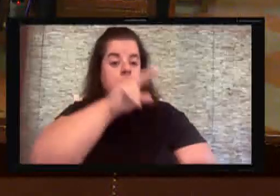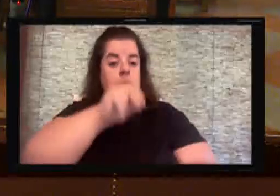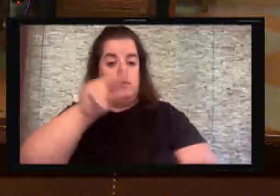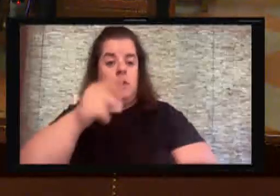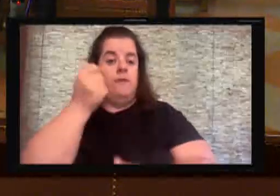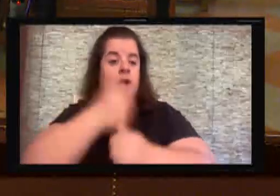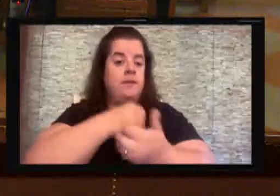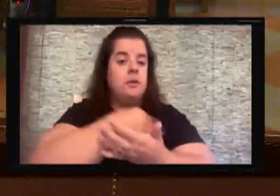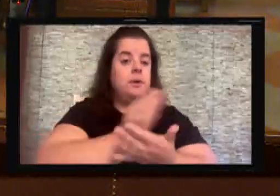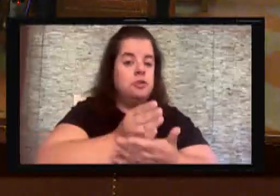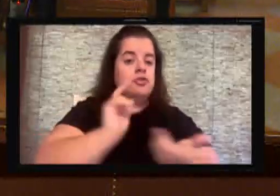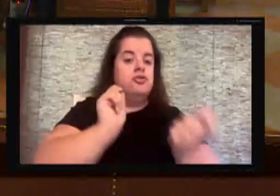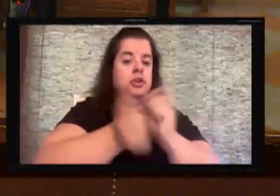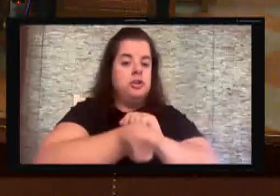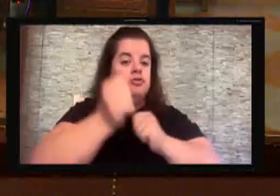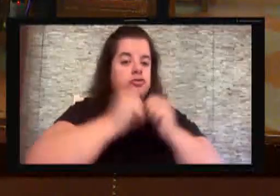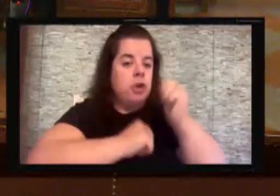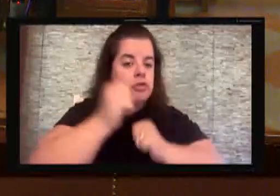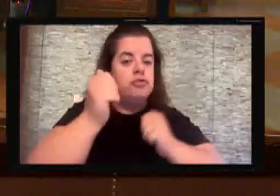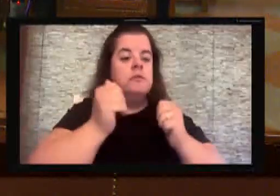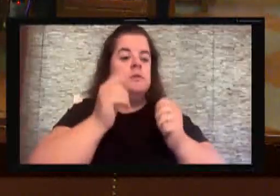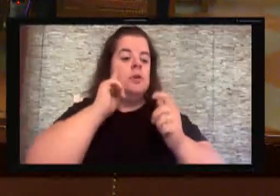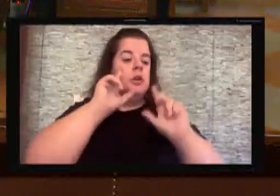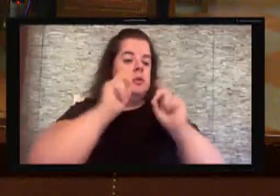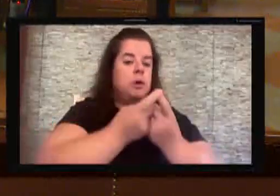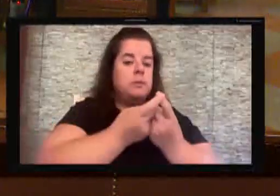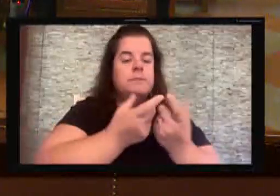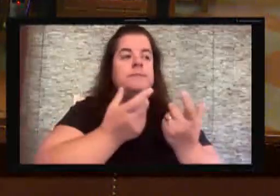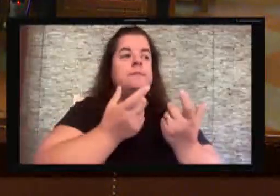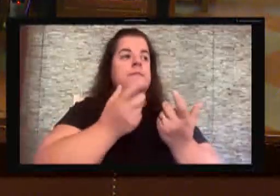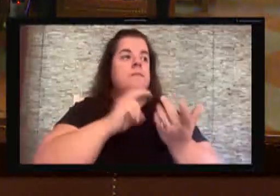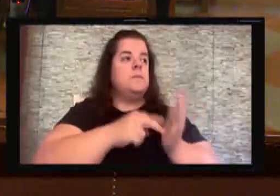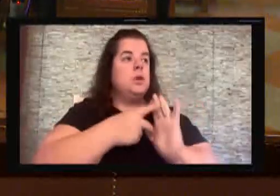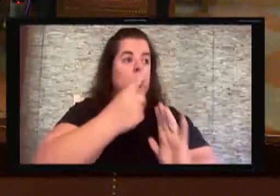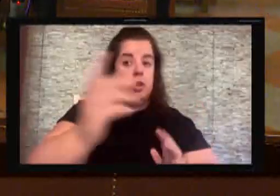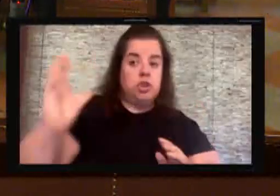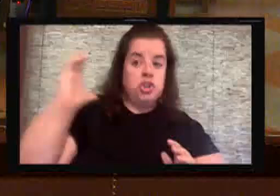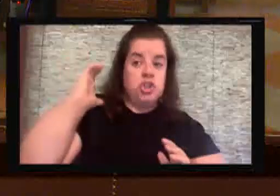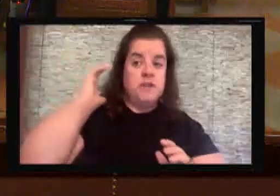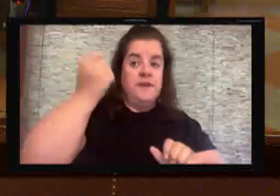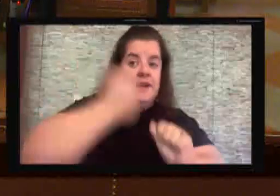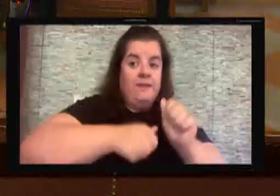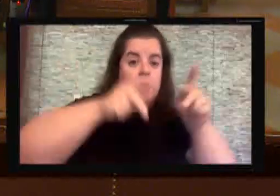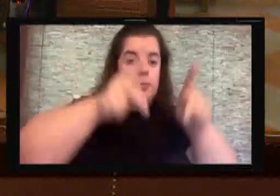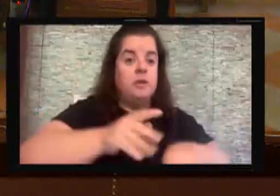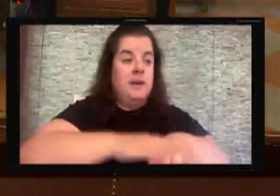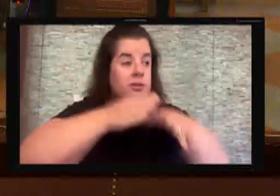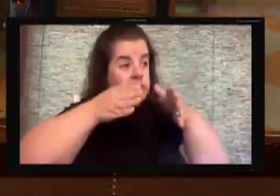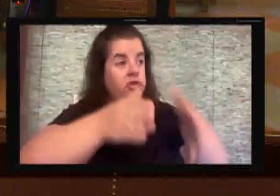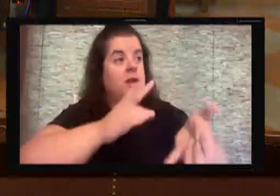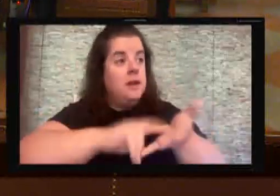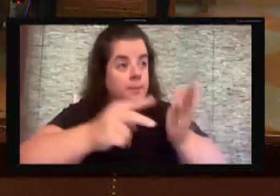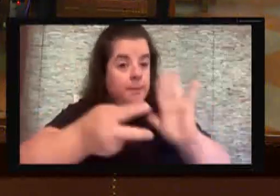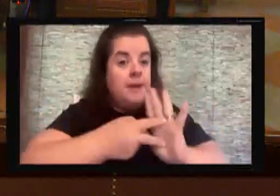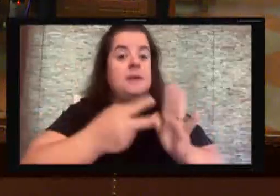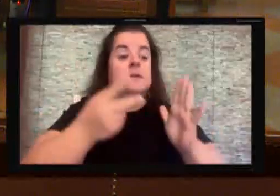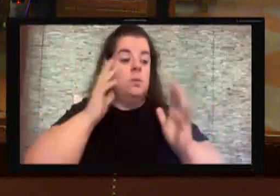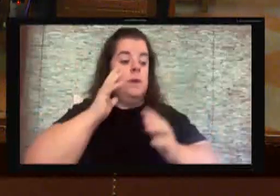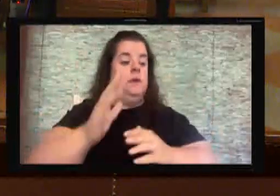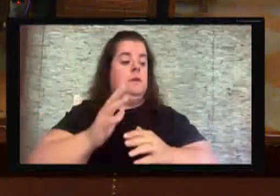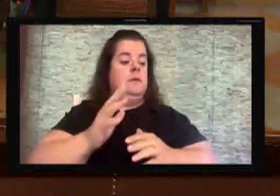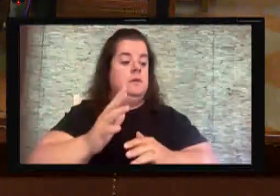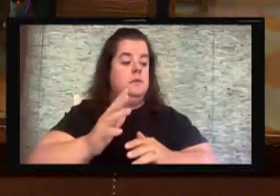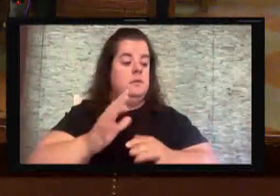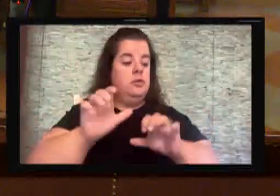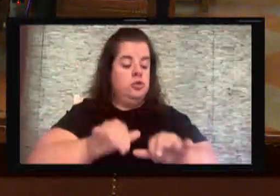restructure the department, if that means there's one chief and every other person is on the streets, then that's what we have to do. But we're going to do what we have to do